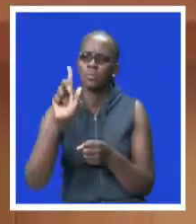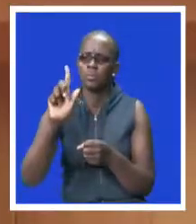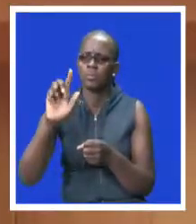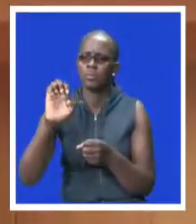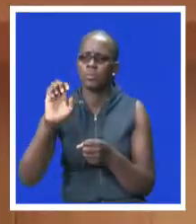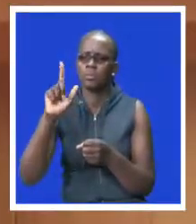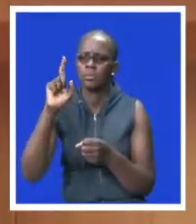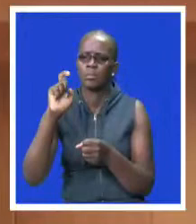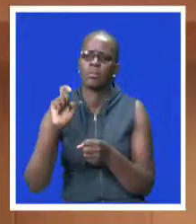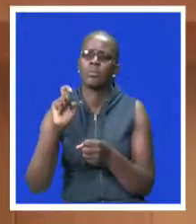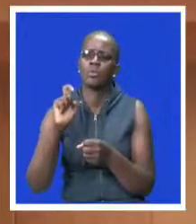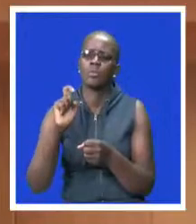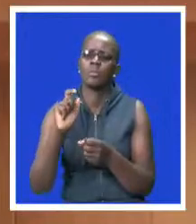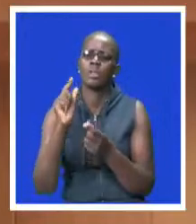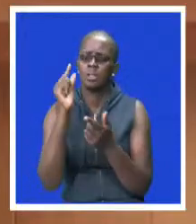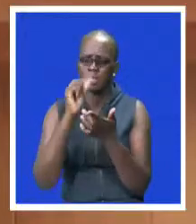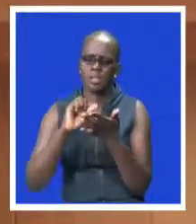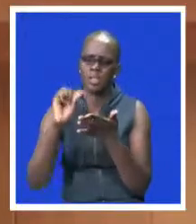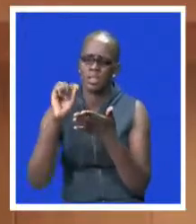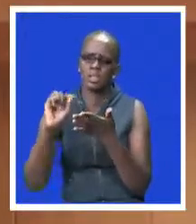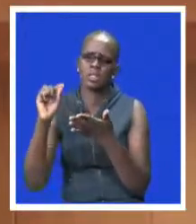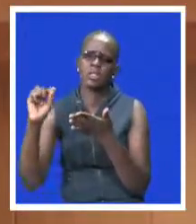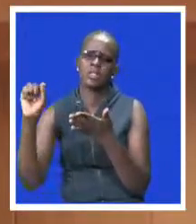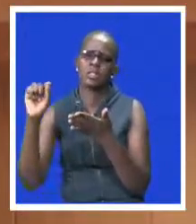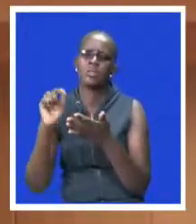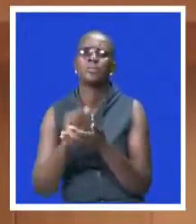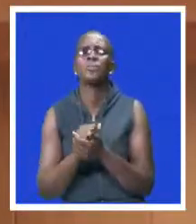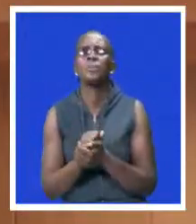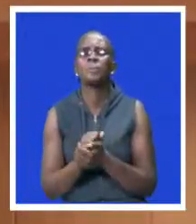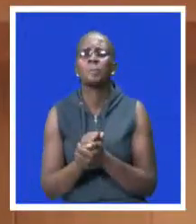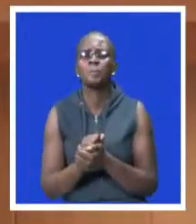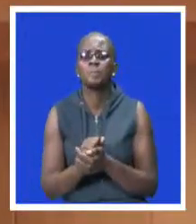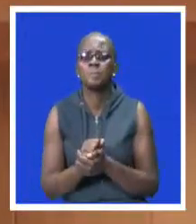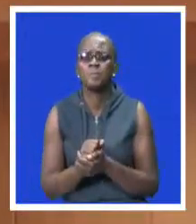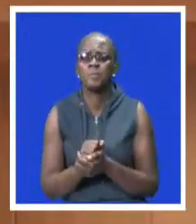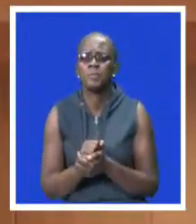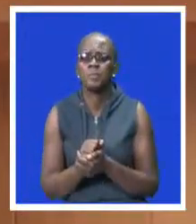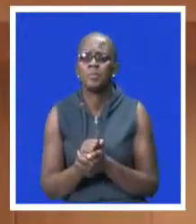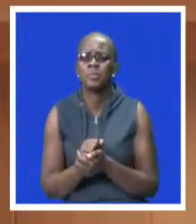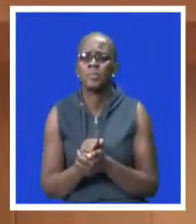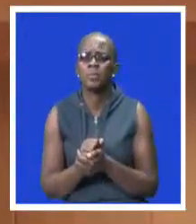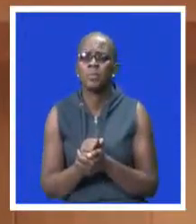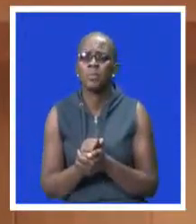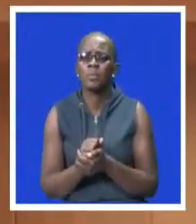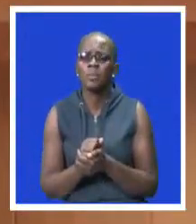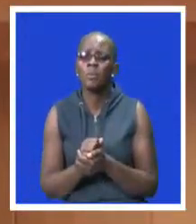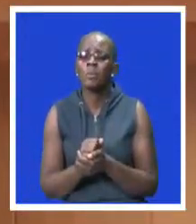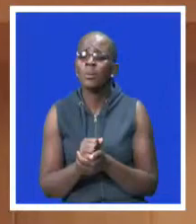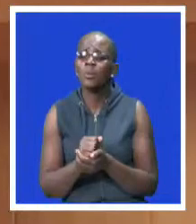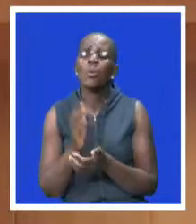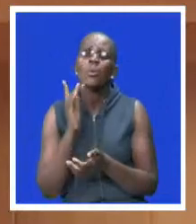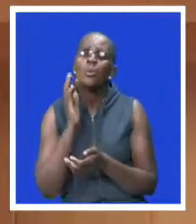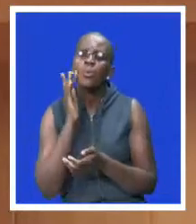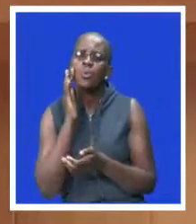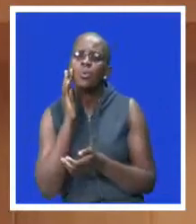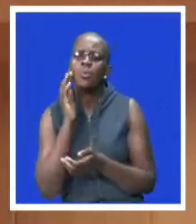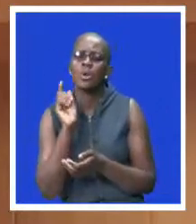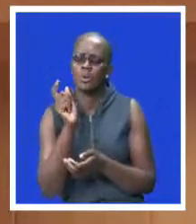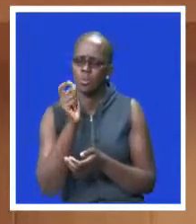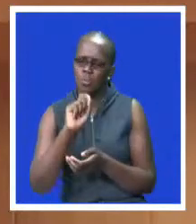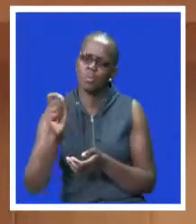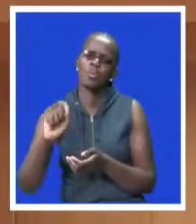both of those will be in a complex sentence. So we can use that, which basically means that when you're writing formally, you tend to use